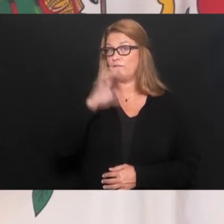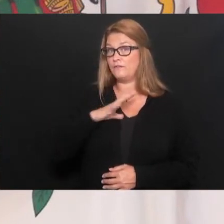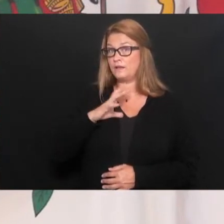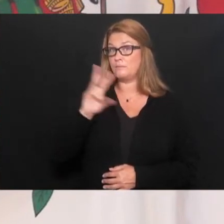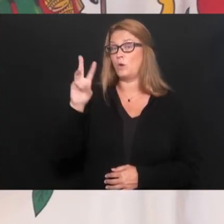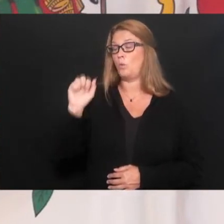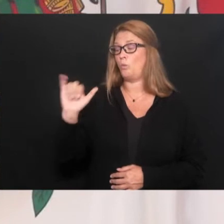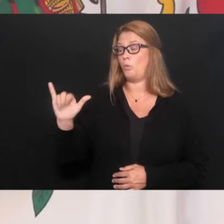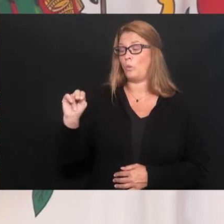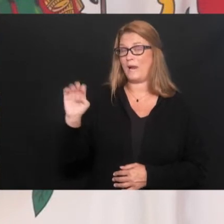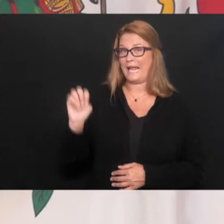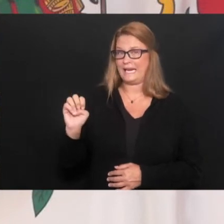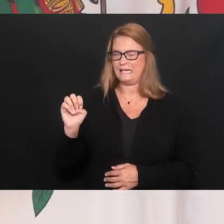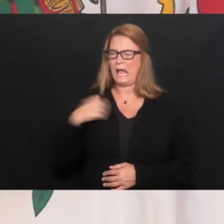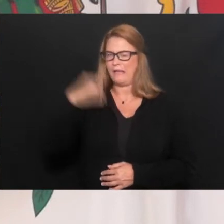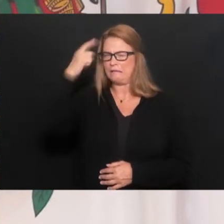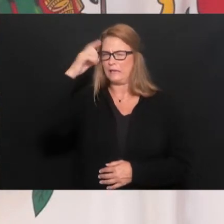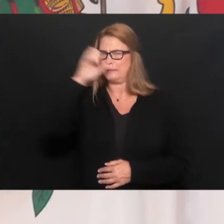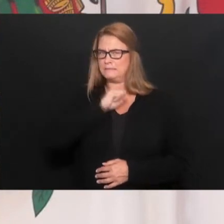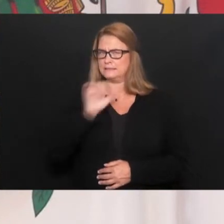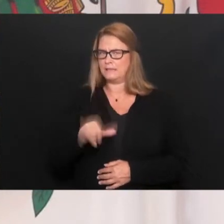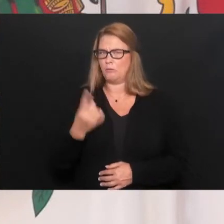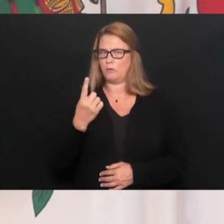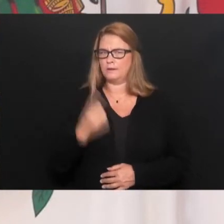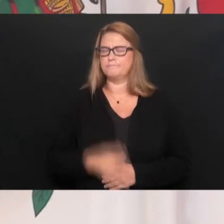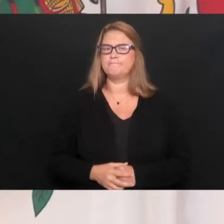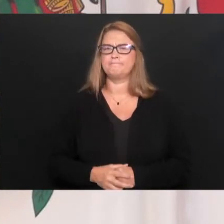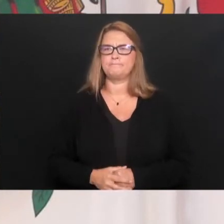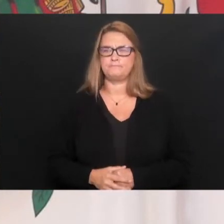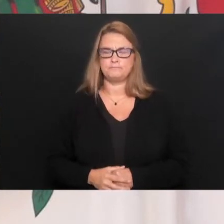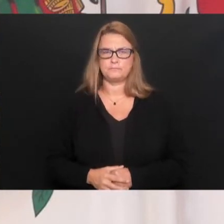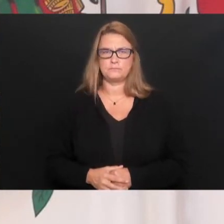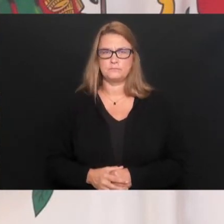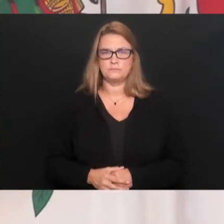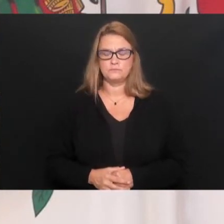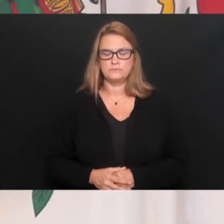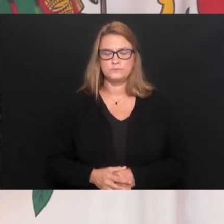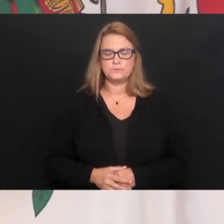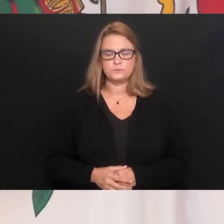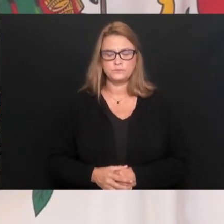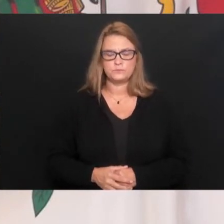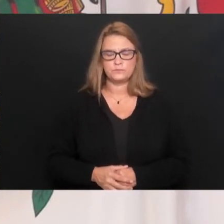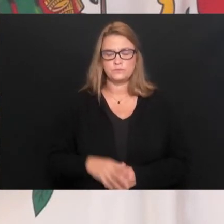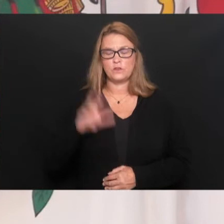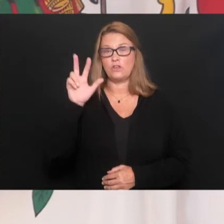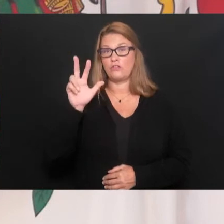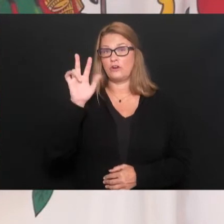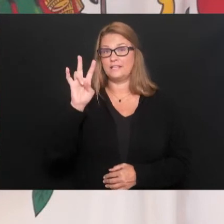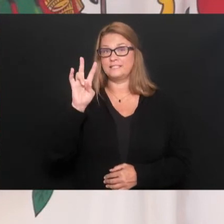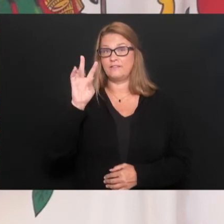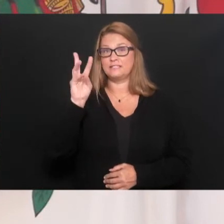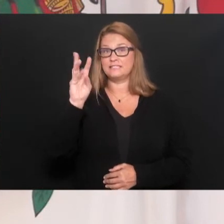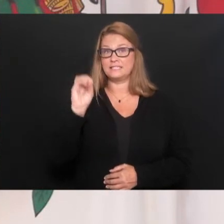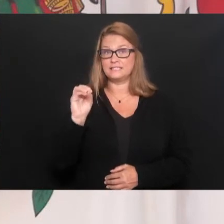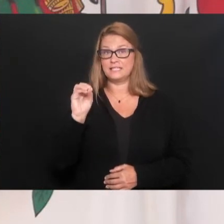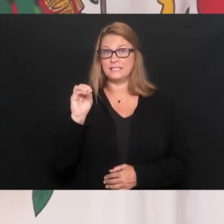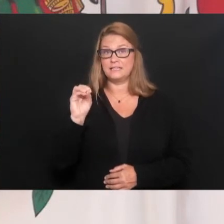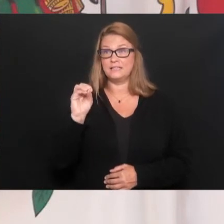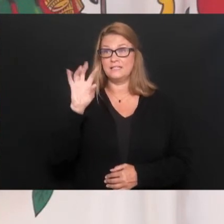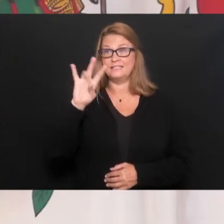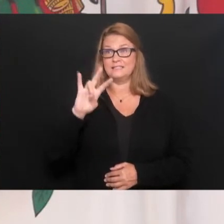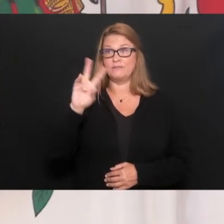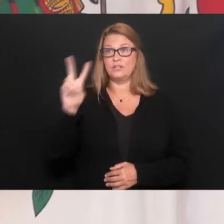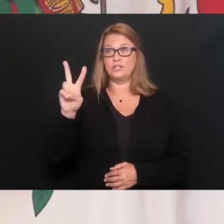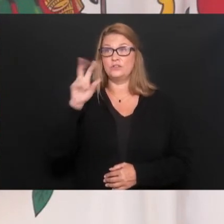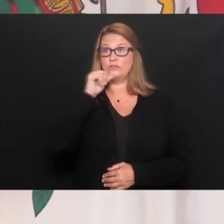Wayne County. I don't know if I mispronounced that or said another word. The 3,760th death is a